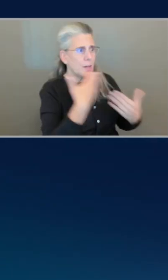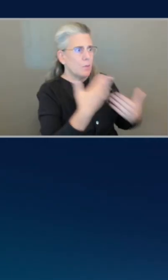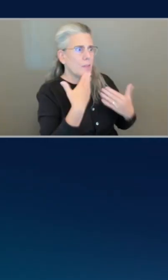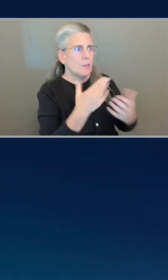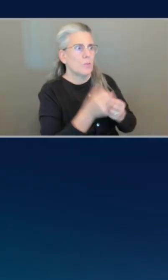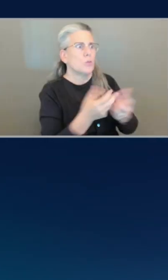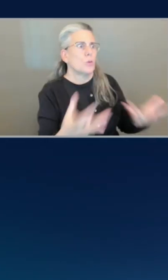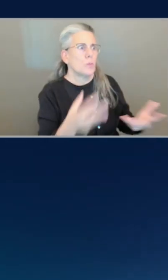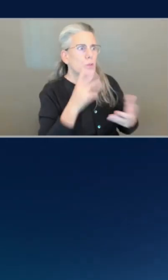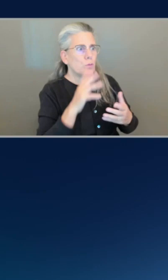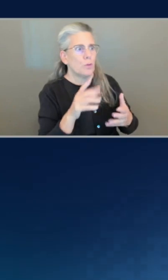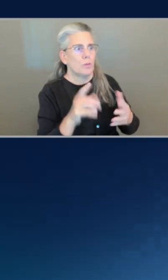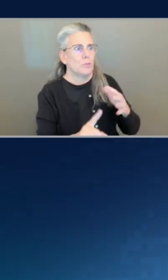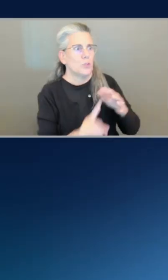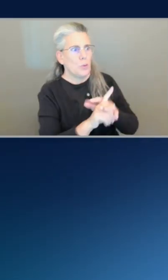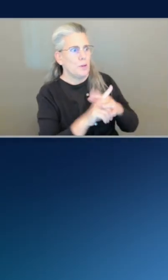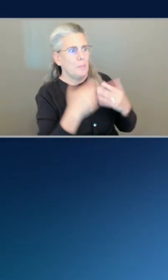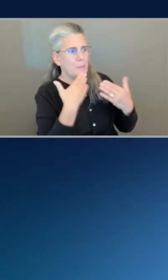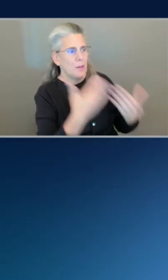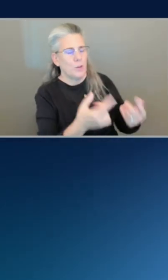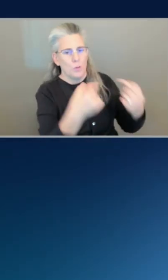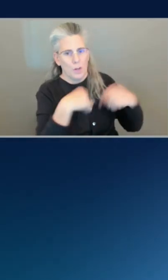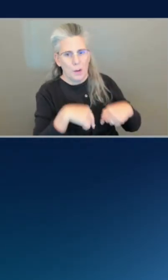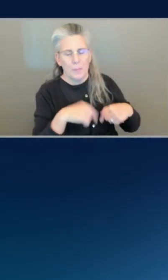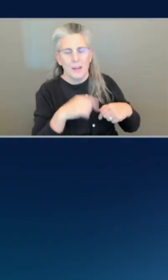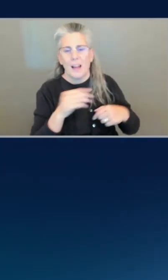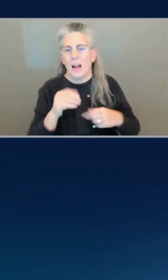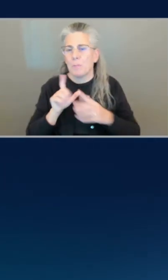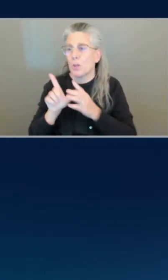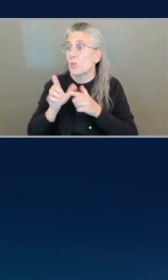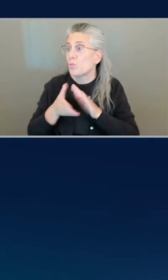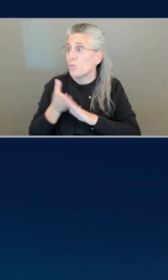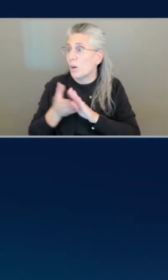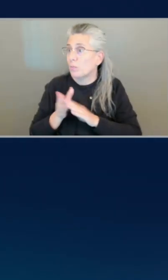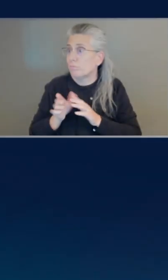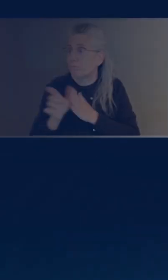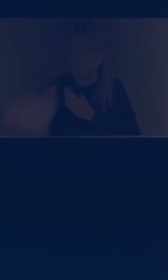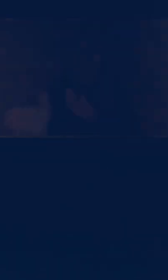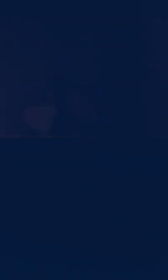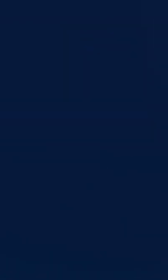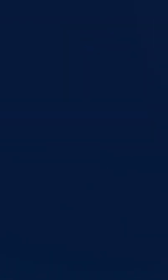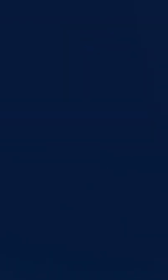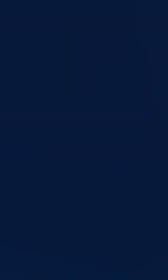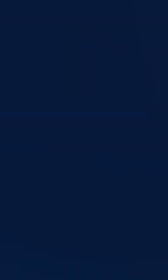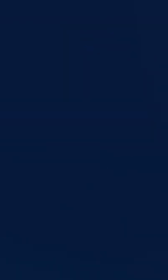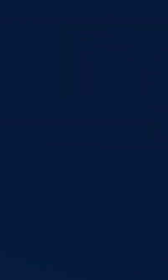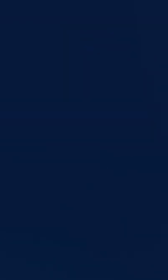store. I'll be right back. But you stay here because we got more content coming right now.